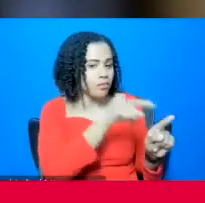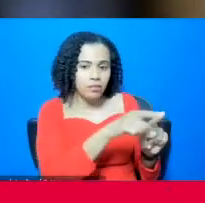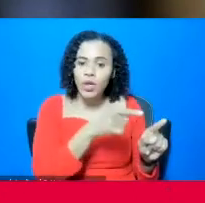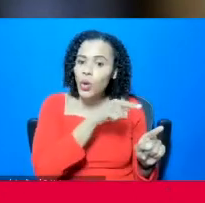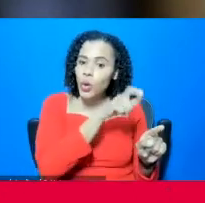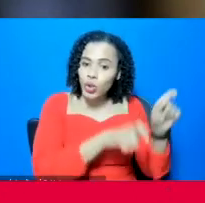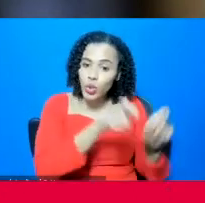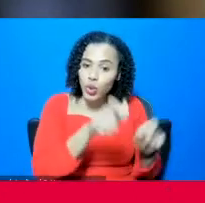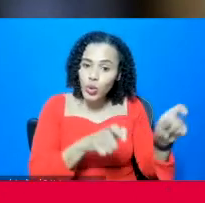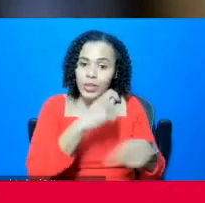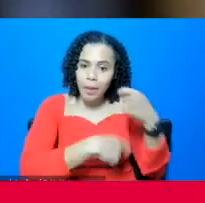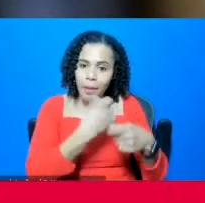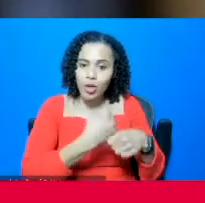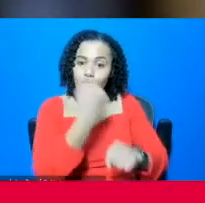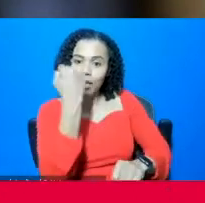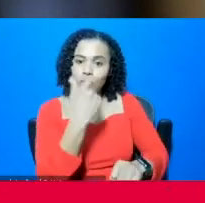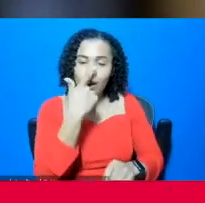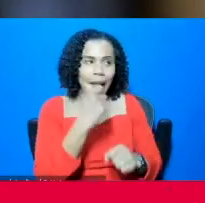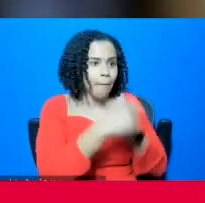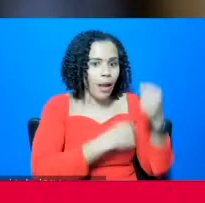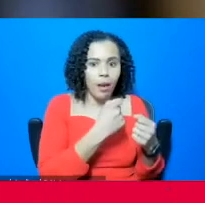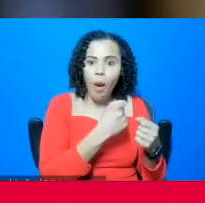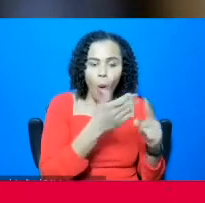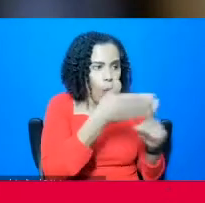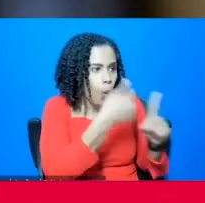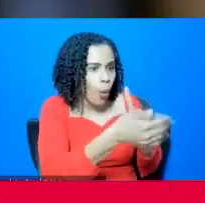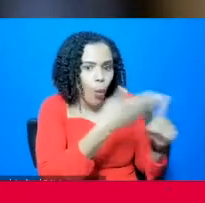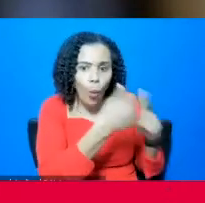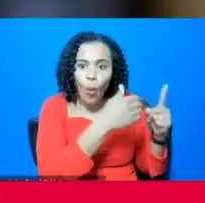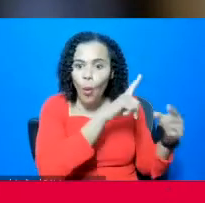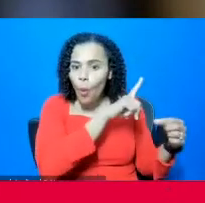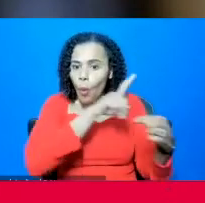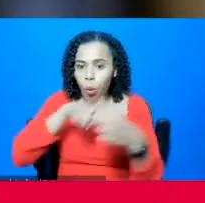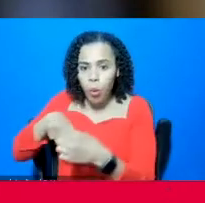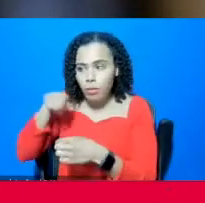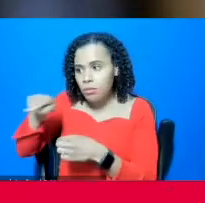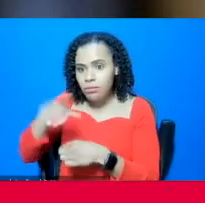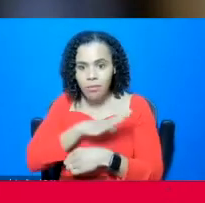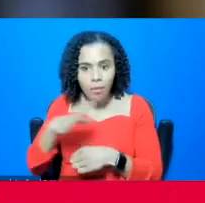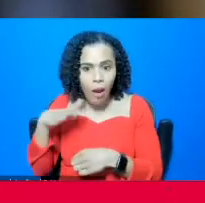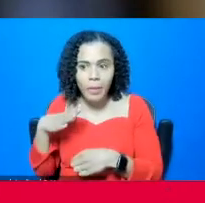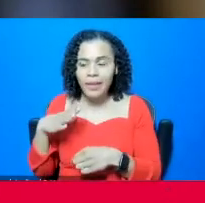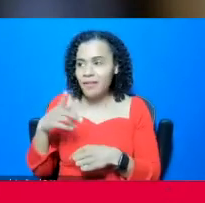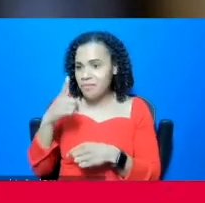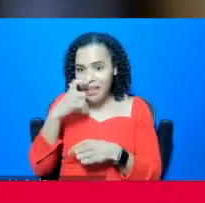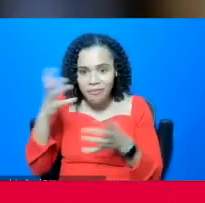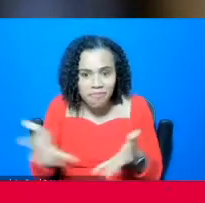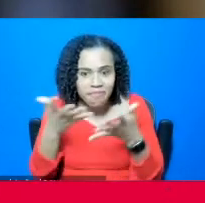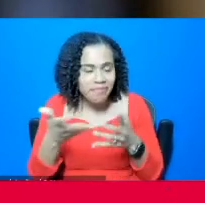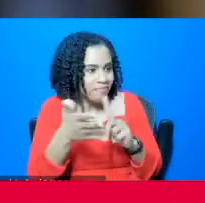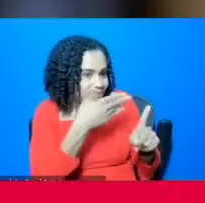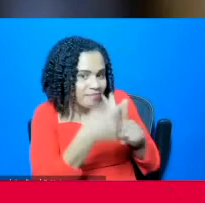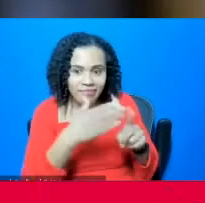the armed forces, host cadet social programs, fun little jaunty activities at the weekend for current students, you